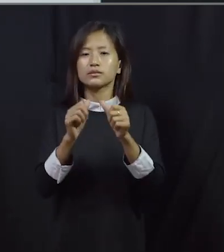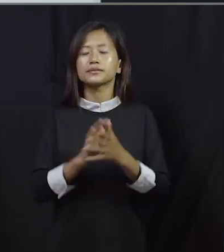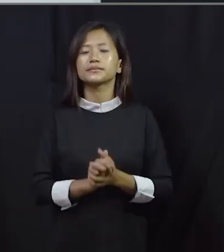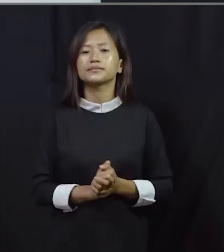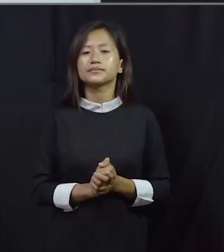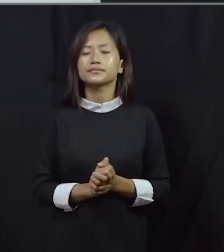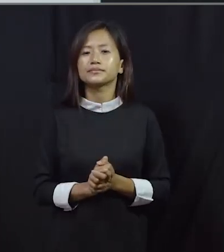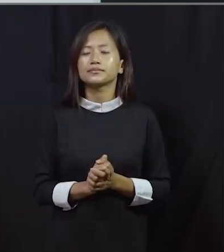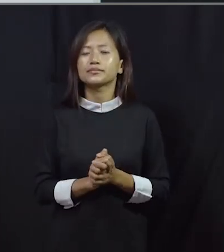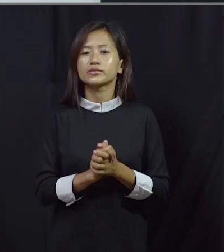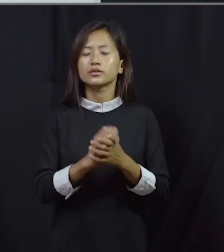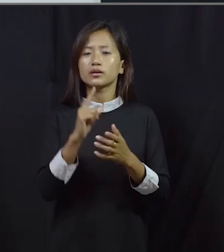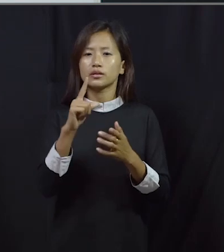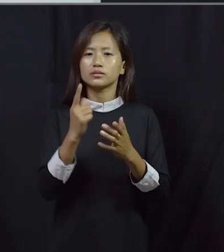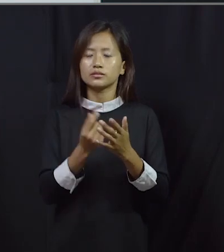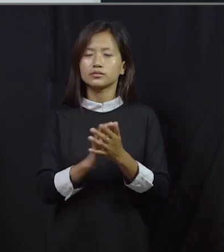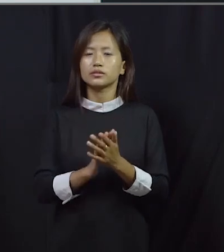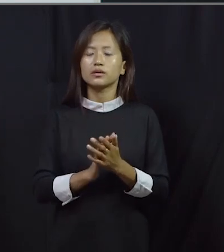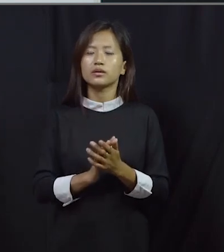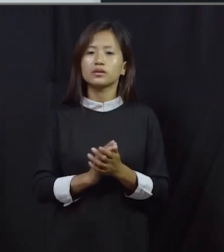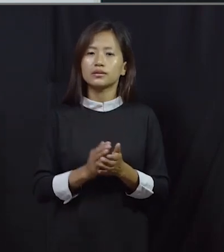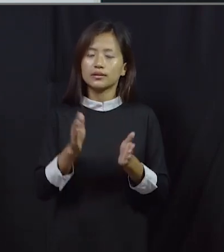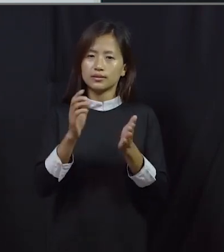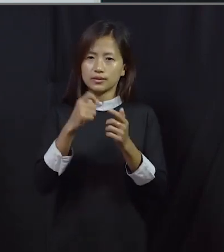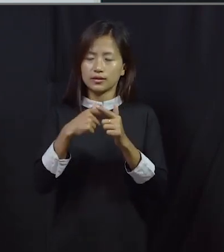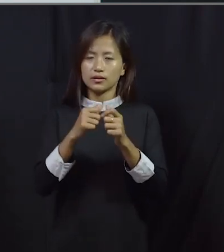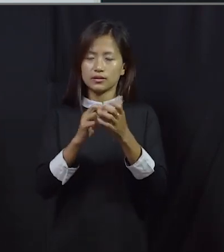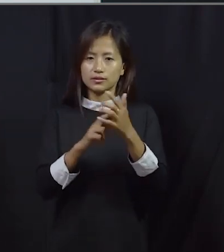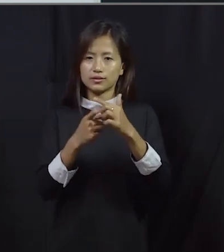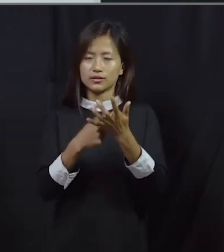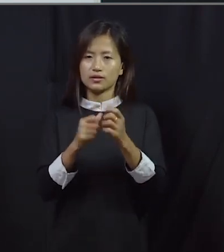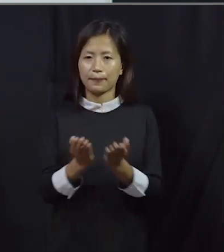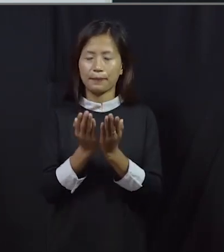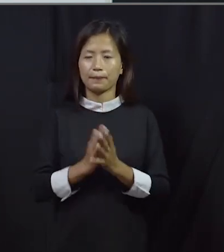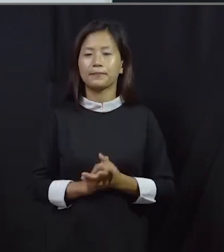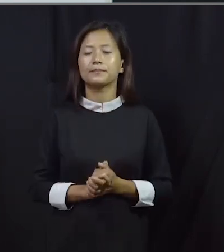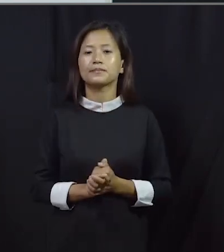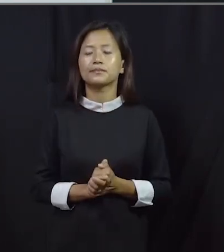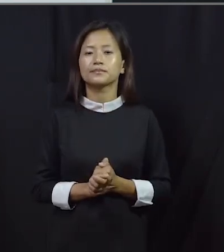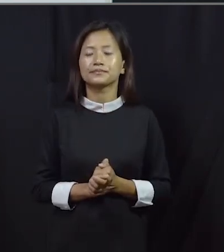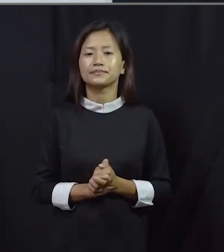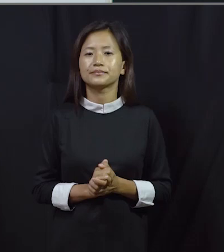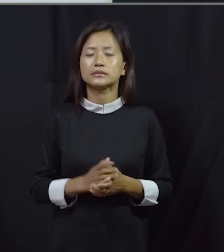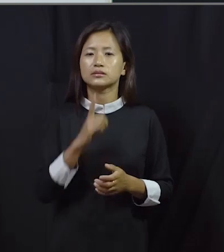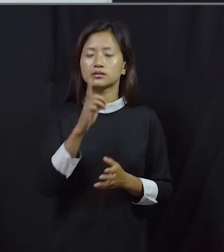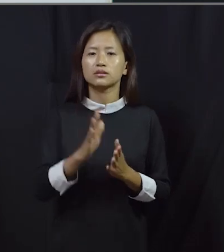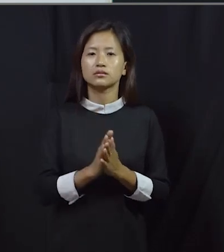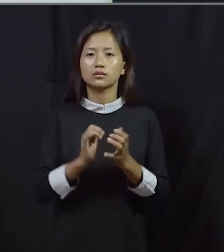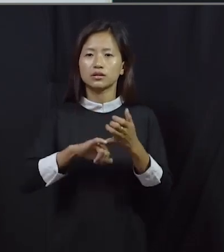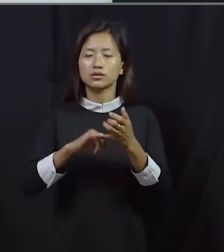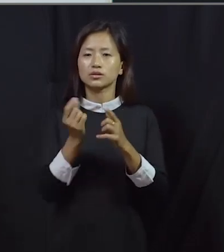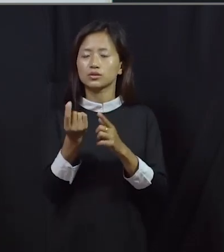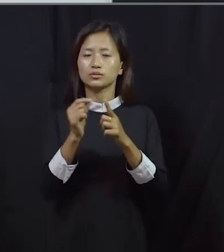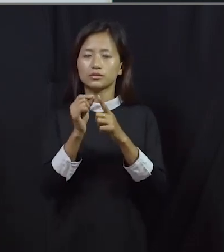is candela. Luminous intensity is what? Candela. So its symbol is CD. Okay, next, I'm telling about the